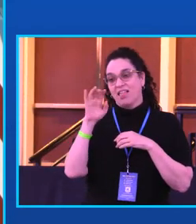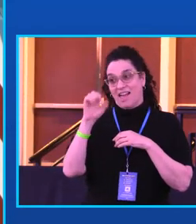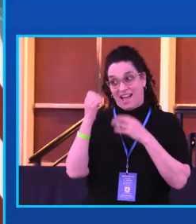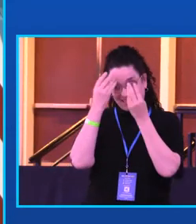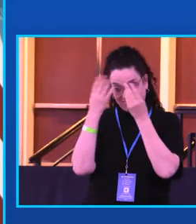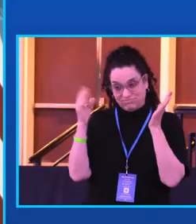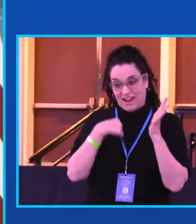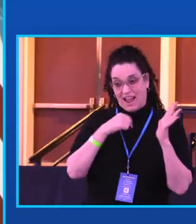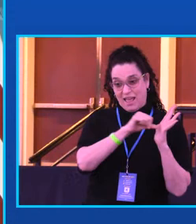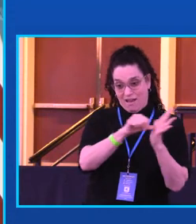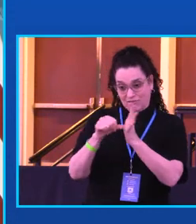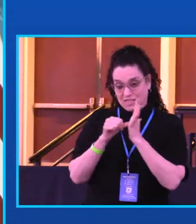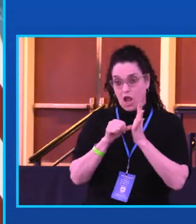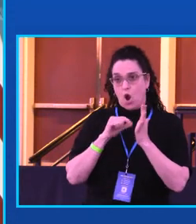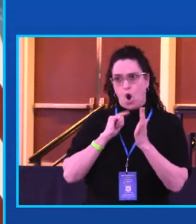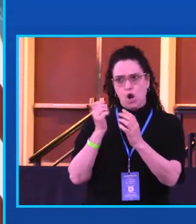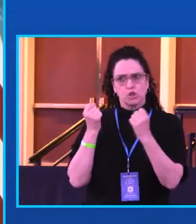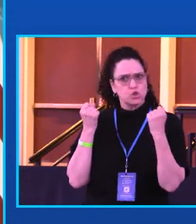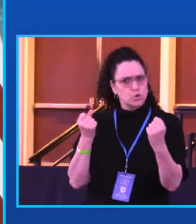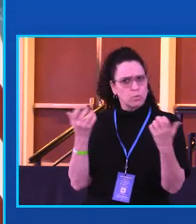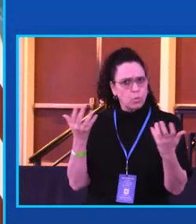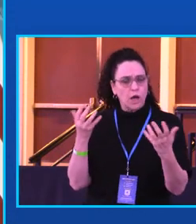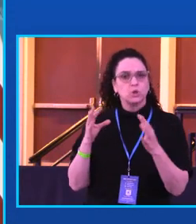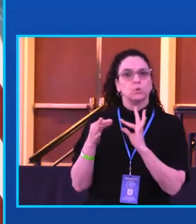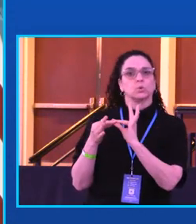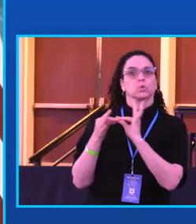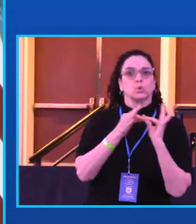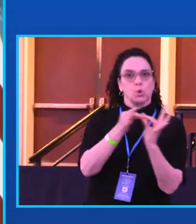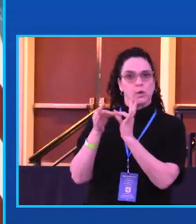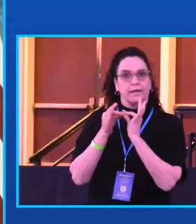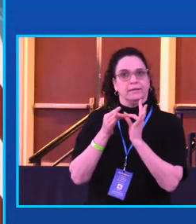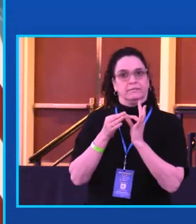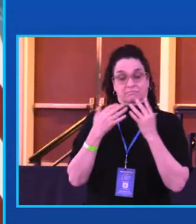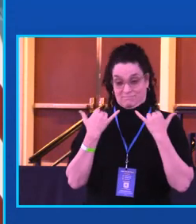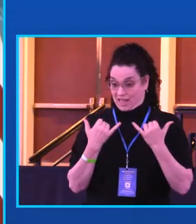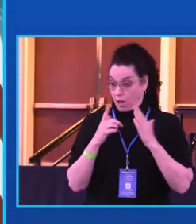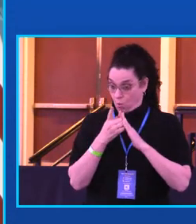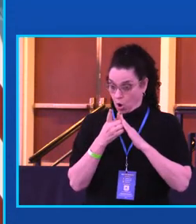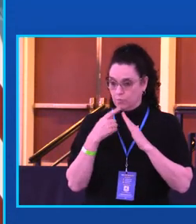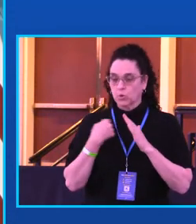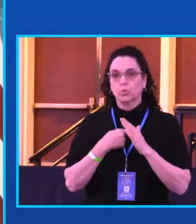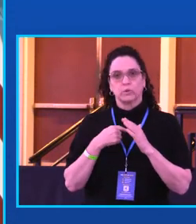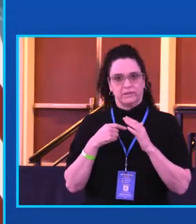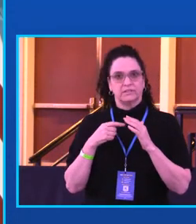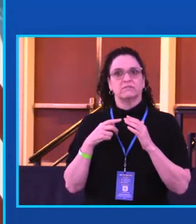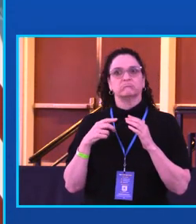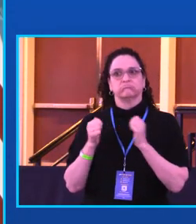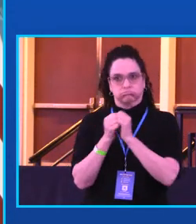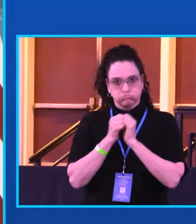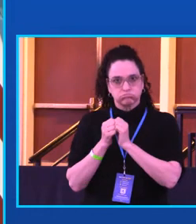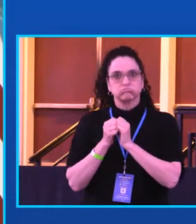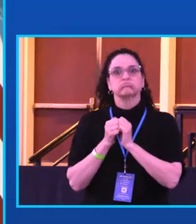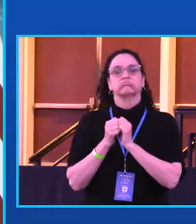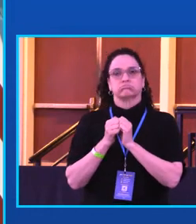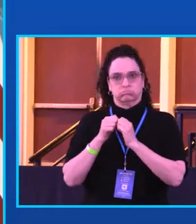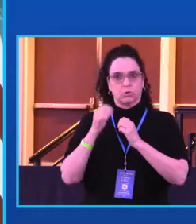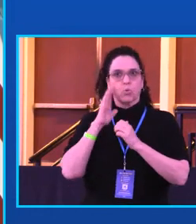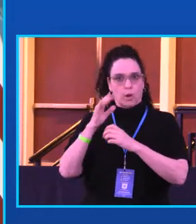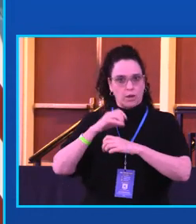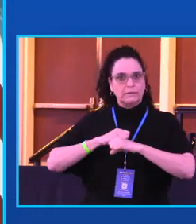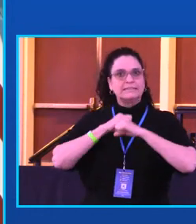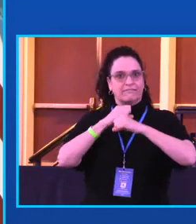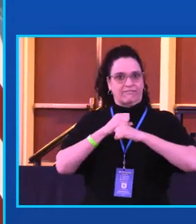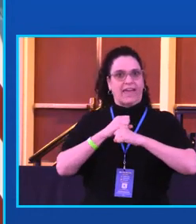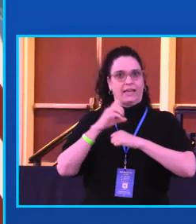unity, especially at this moment, as we stand together in defense of democracy